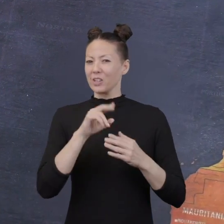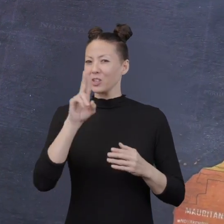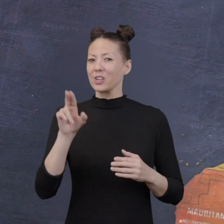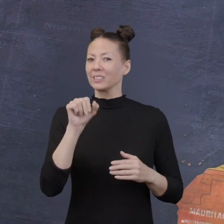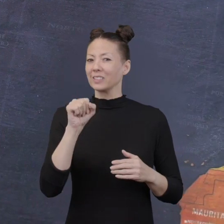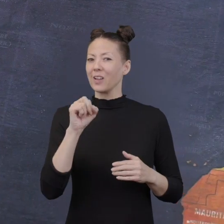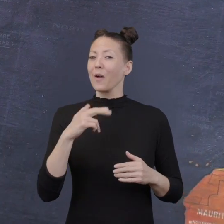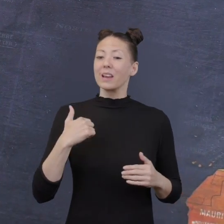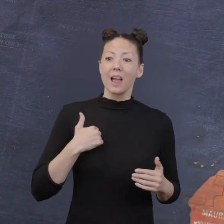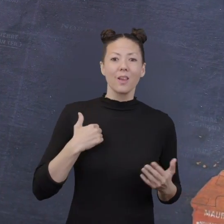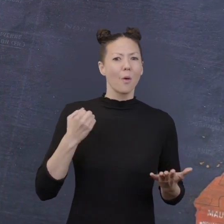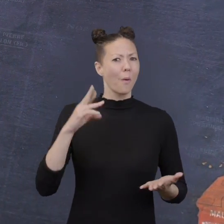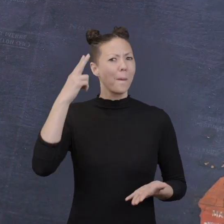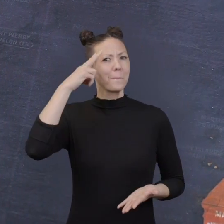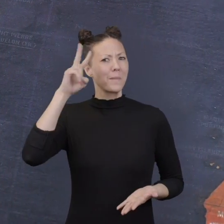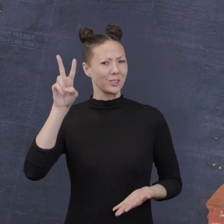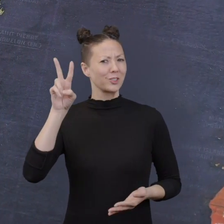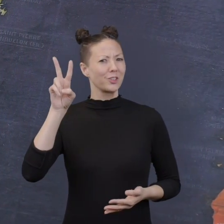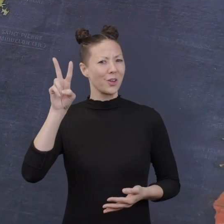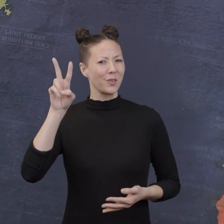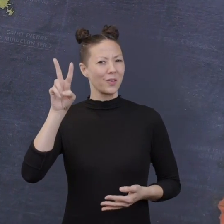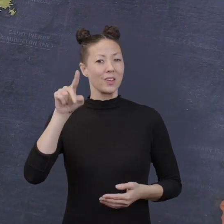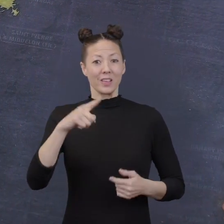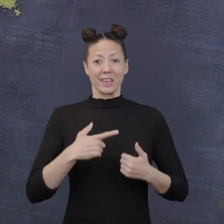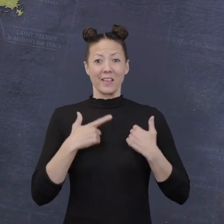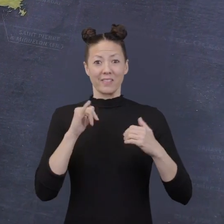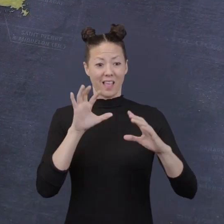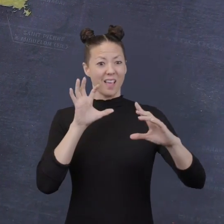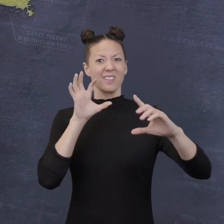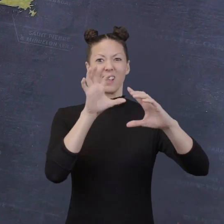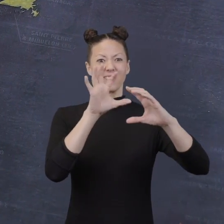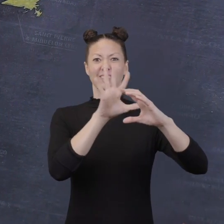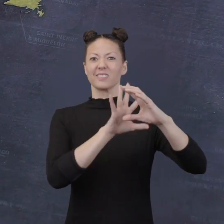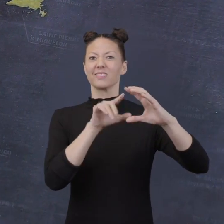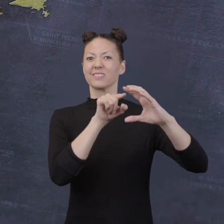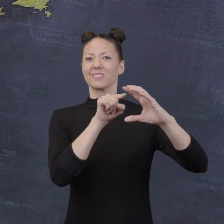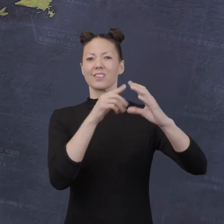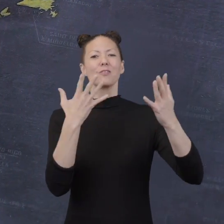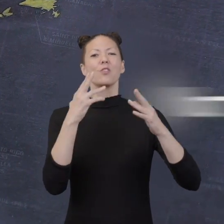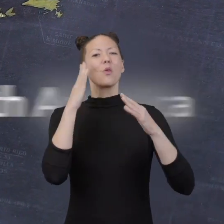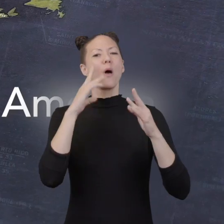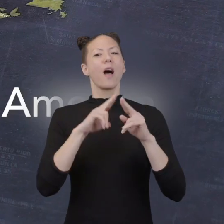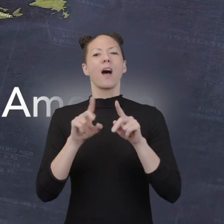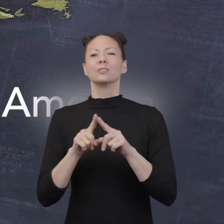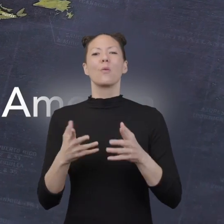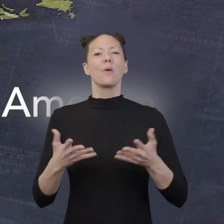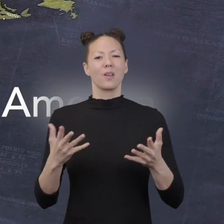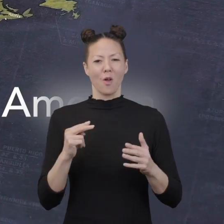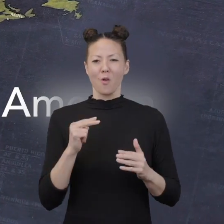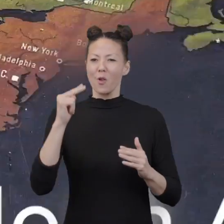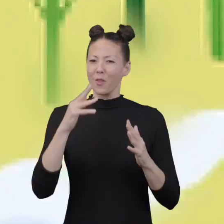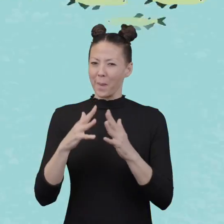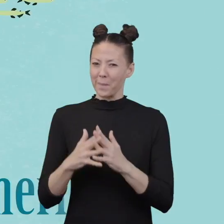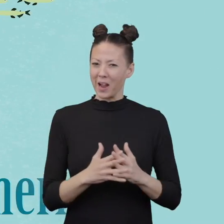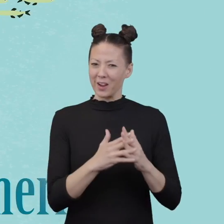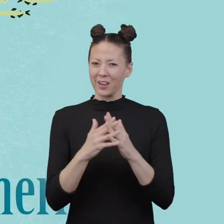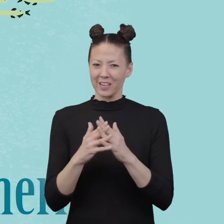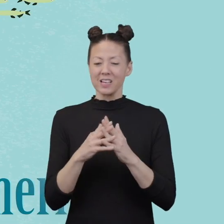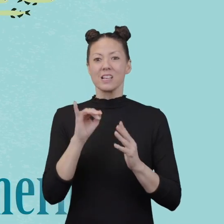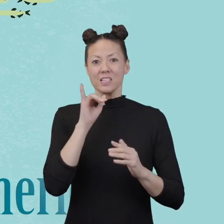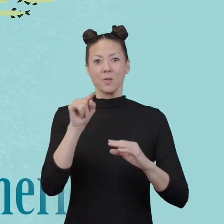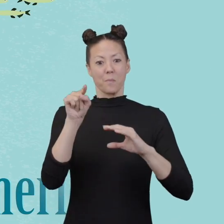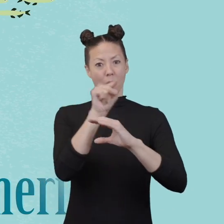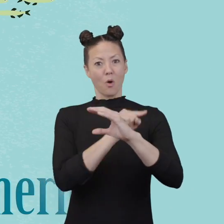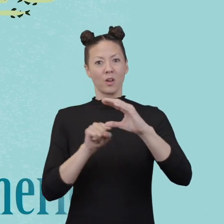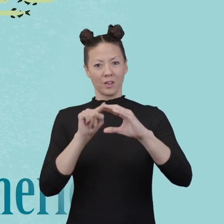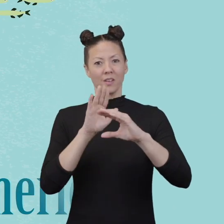if you live in the United States or Canada or Mexico, you live on the continent known as North America. North